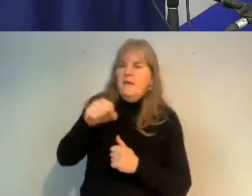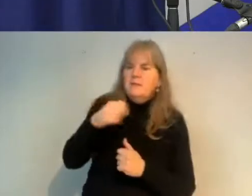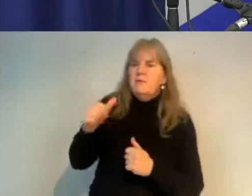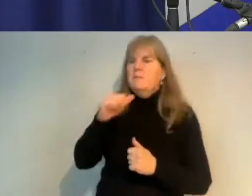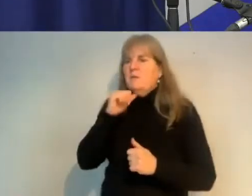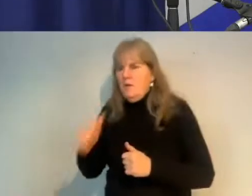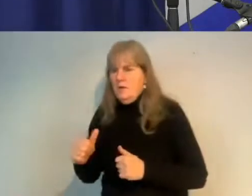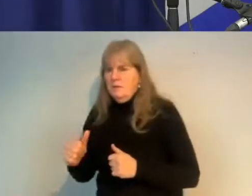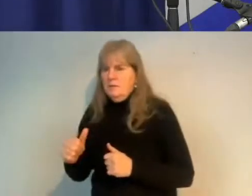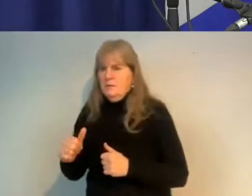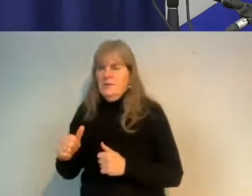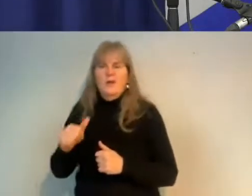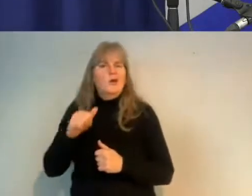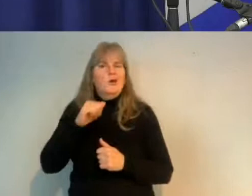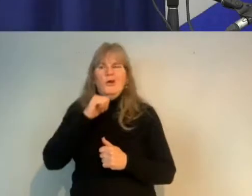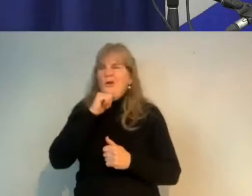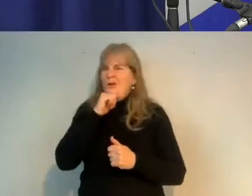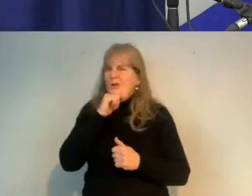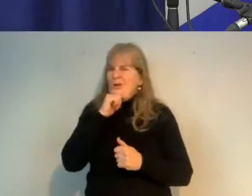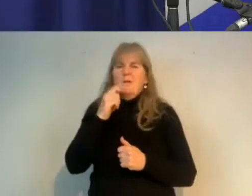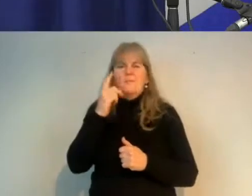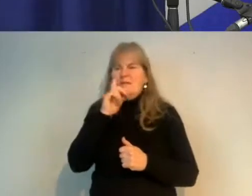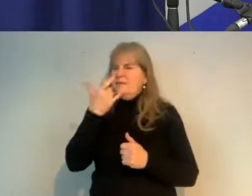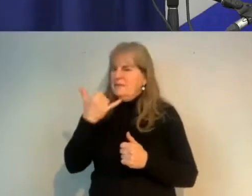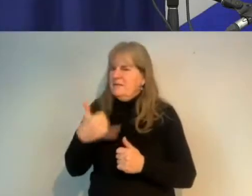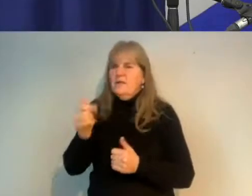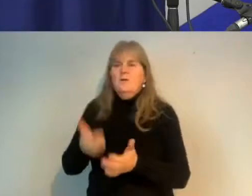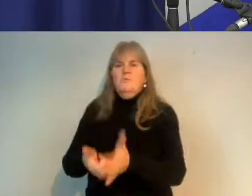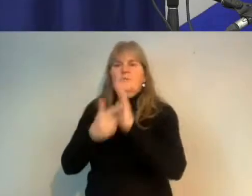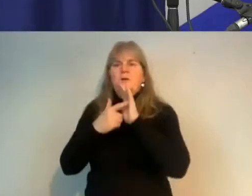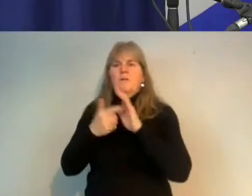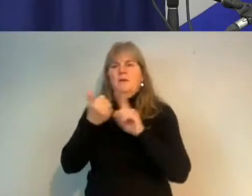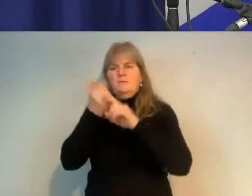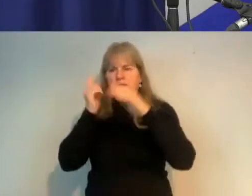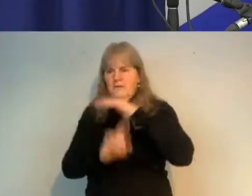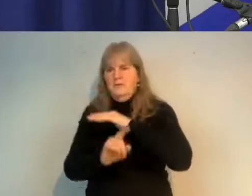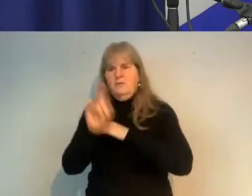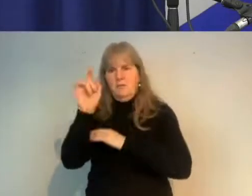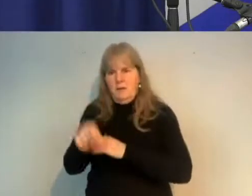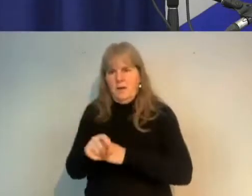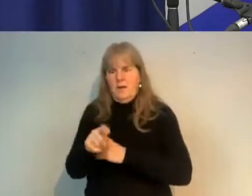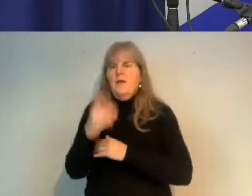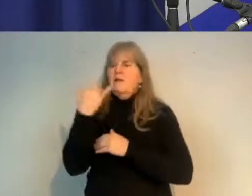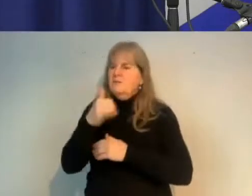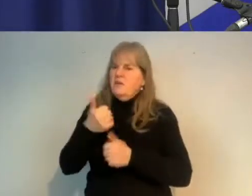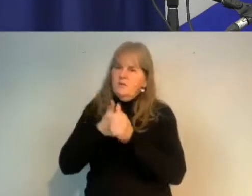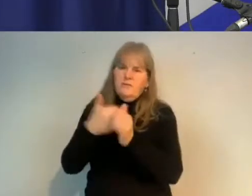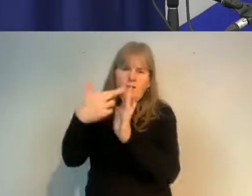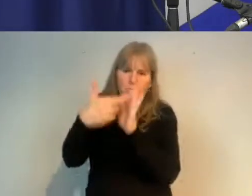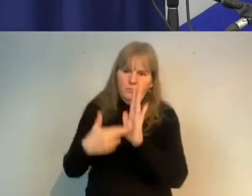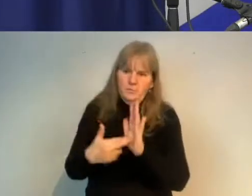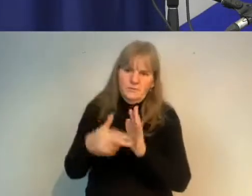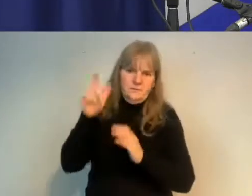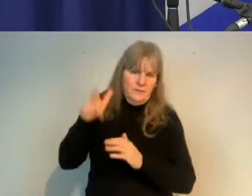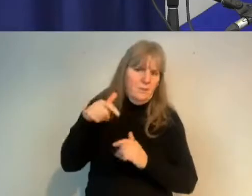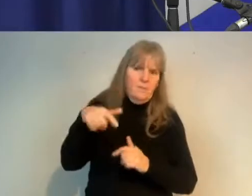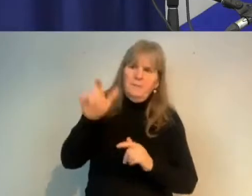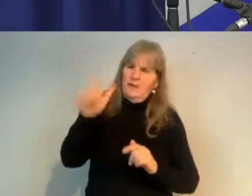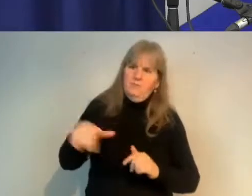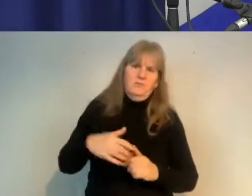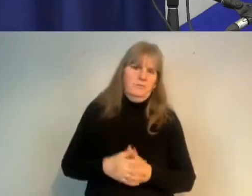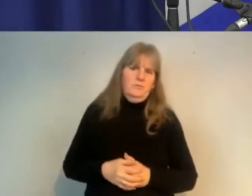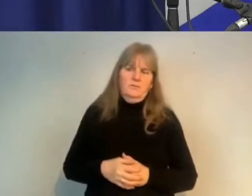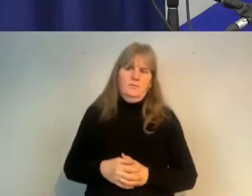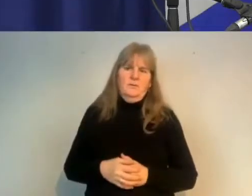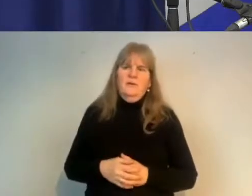doesn't shorten your isolation. It doesn't mean you can break the rules and gather with large numbers of people. It just means